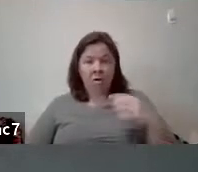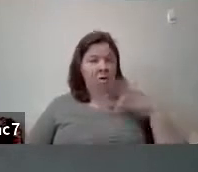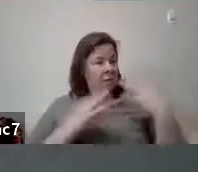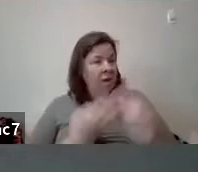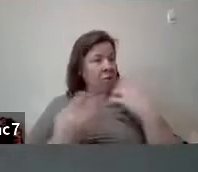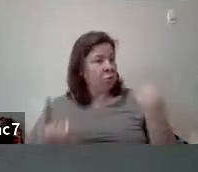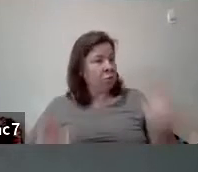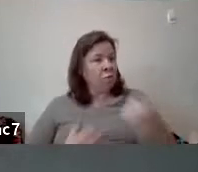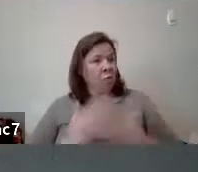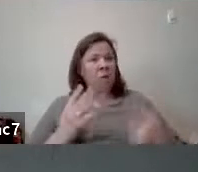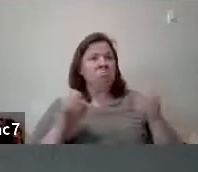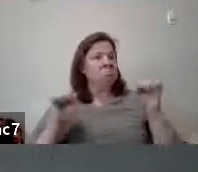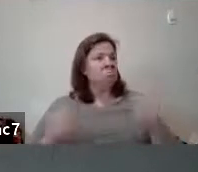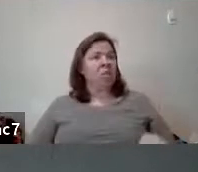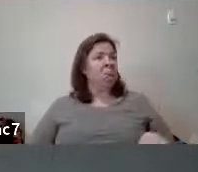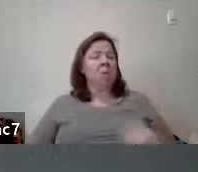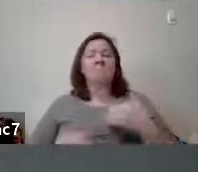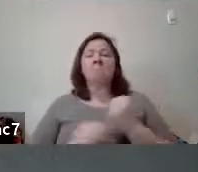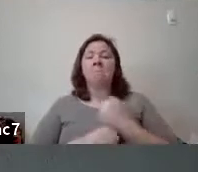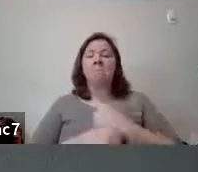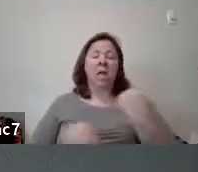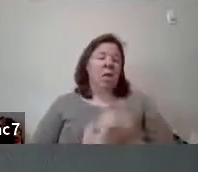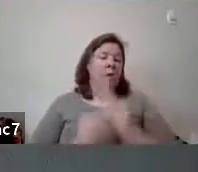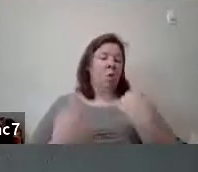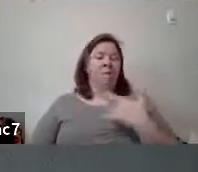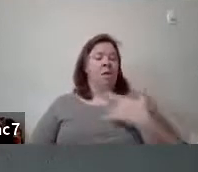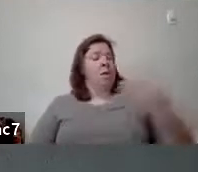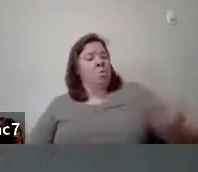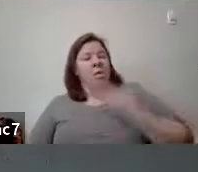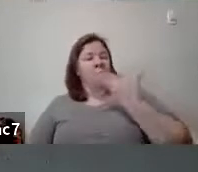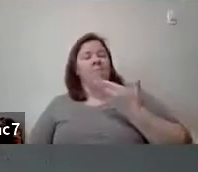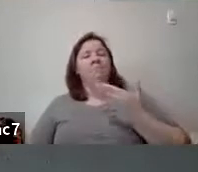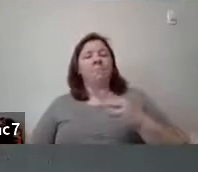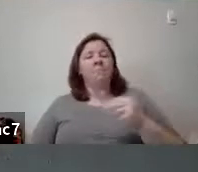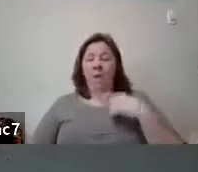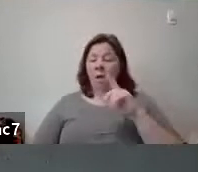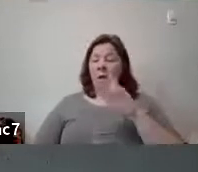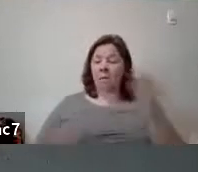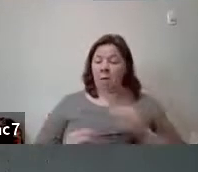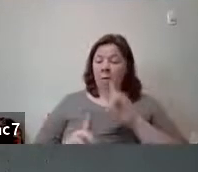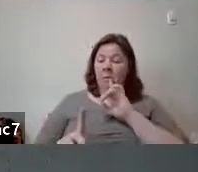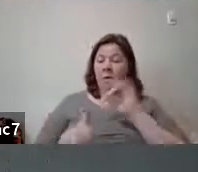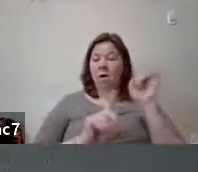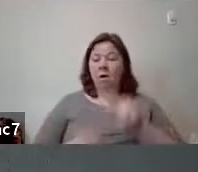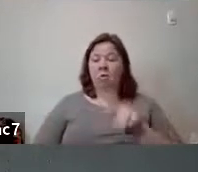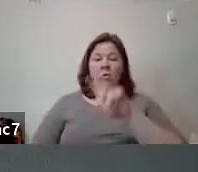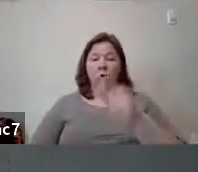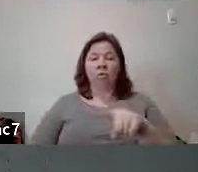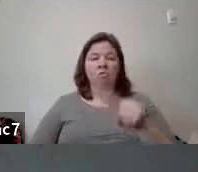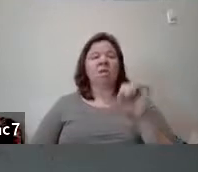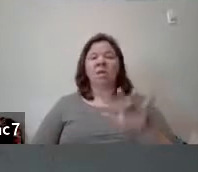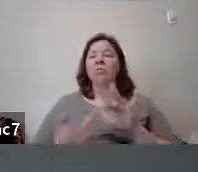it takes to make everybody feel welcomed. I'm always here to answer questions. I mean, you just reach out to